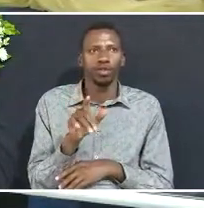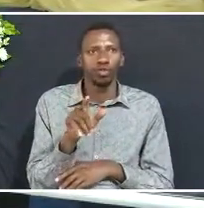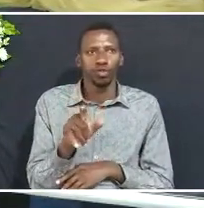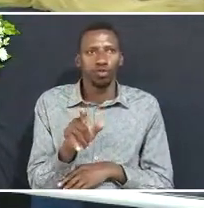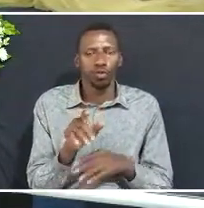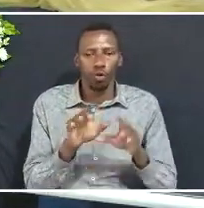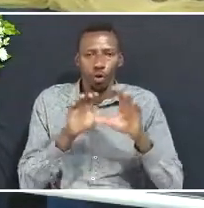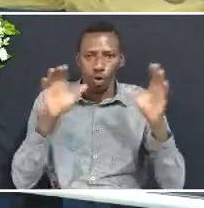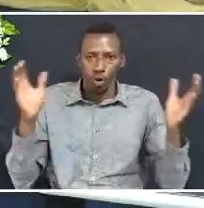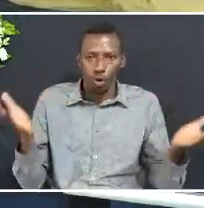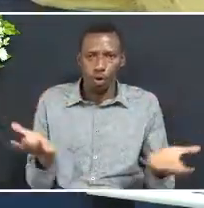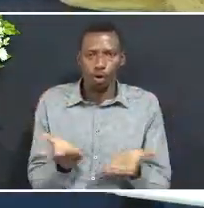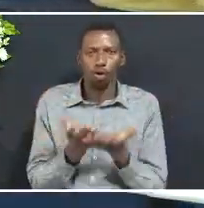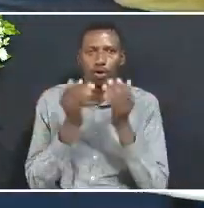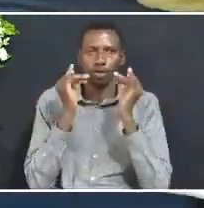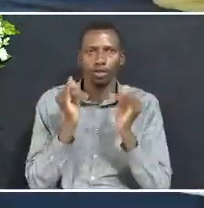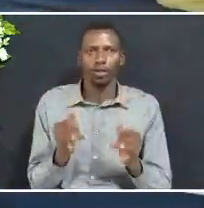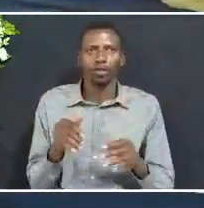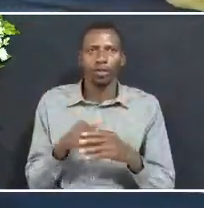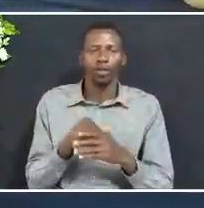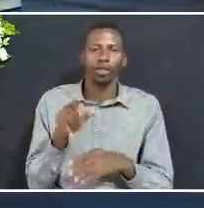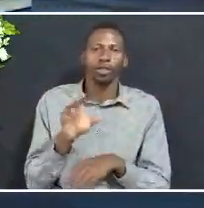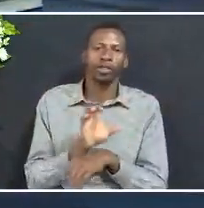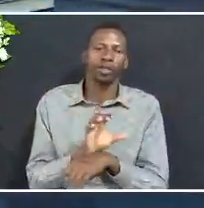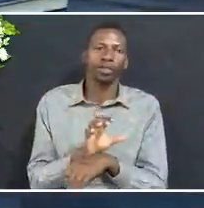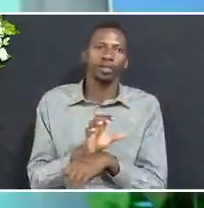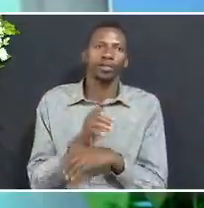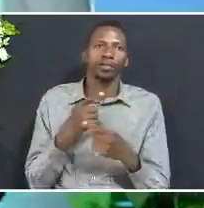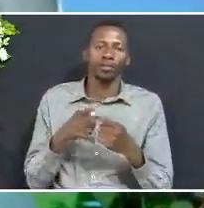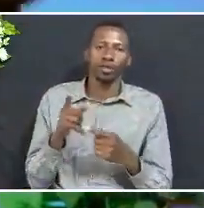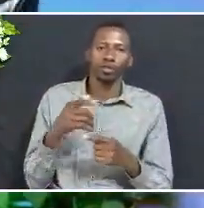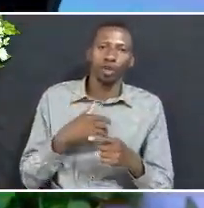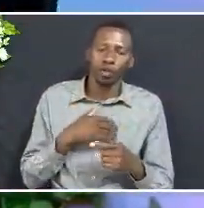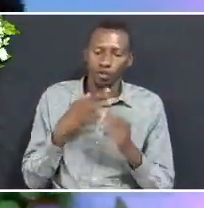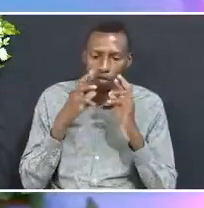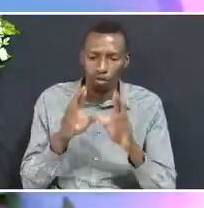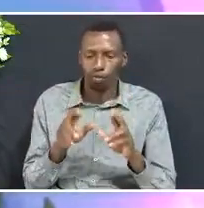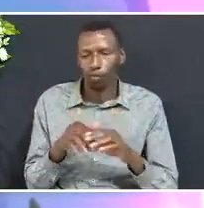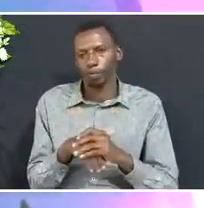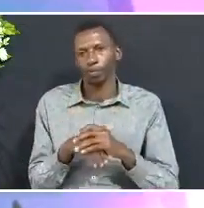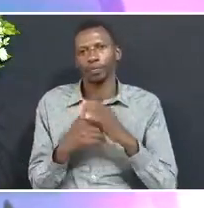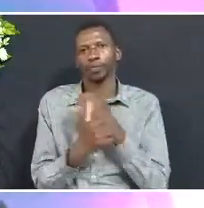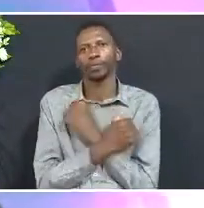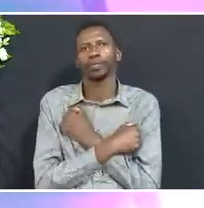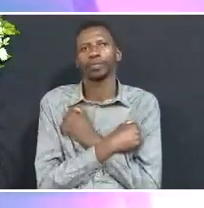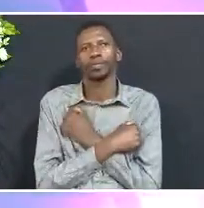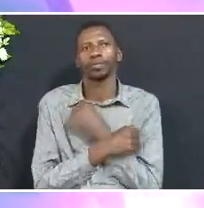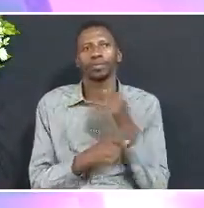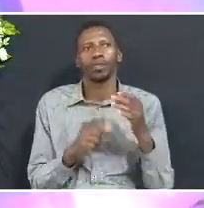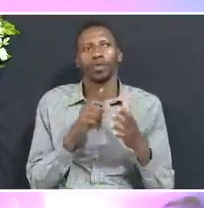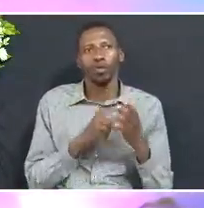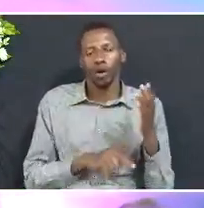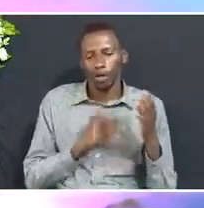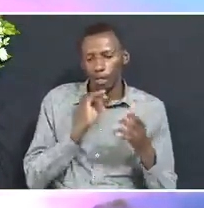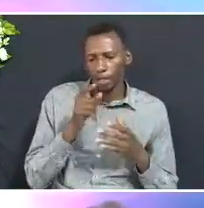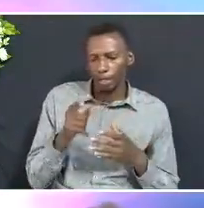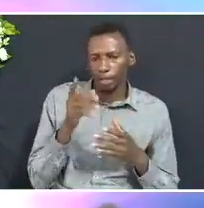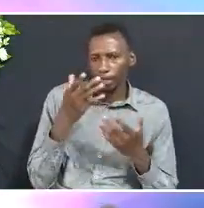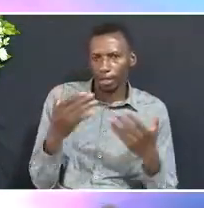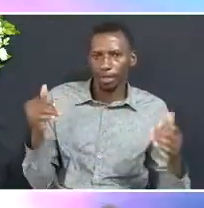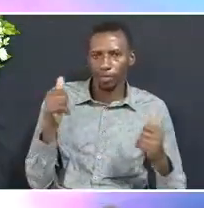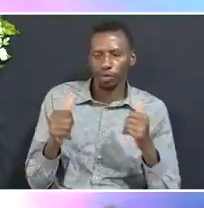in this church, but at least you have responded to his love. What is this? one thing that the Lord demands of